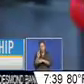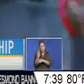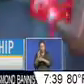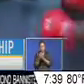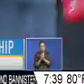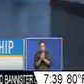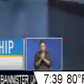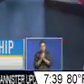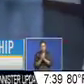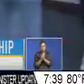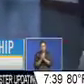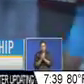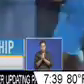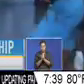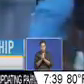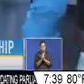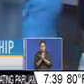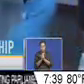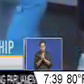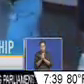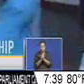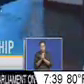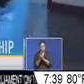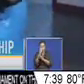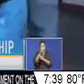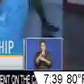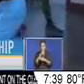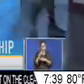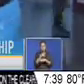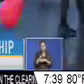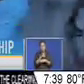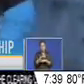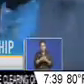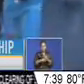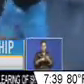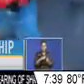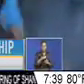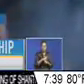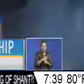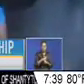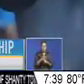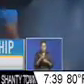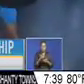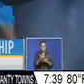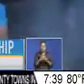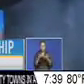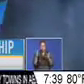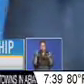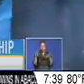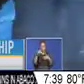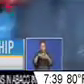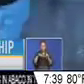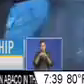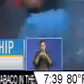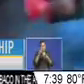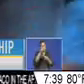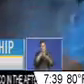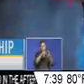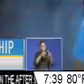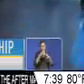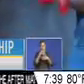setback. God be with those, who had suffered such tragedy going into the hurricane and after the